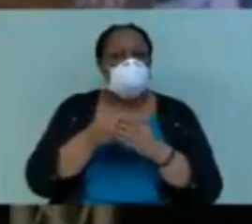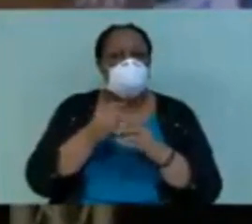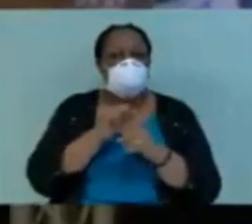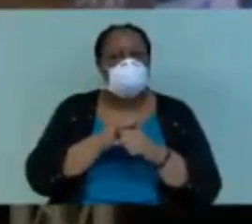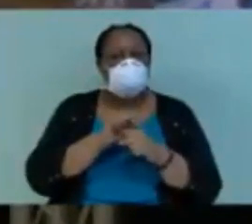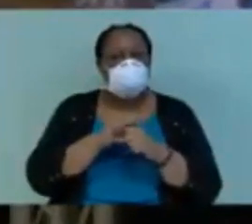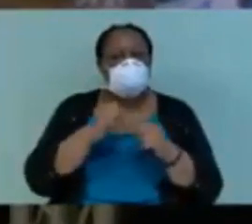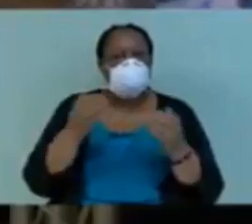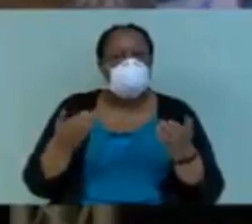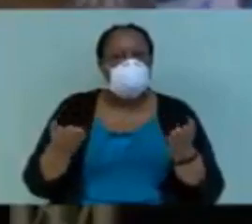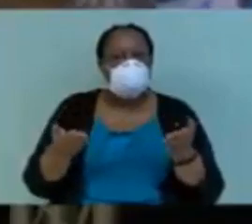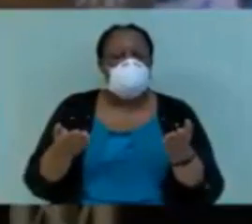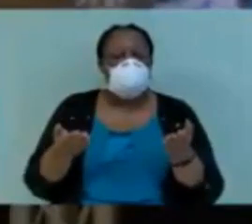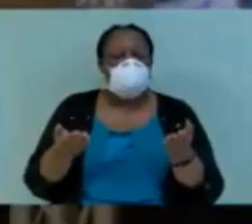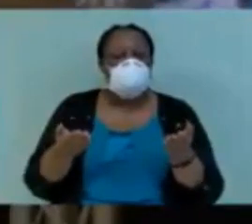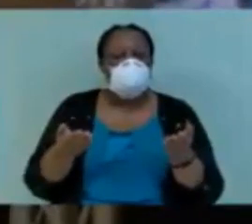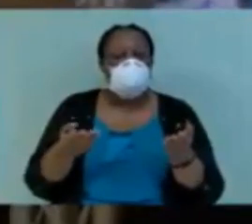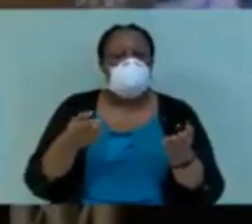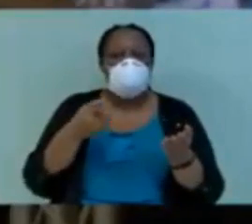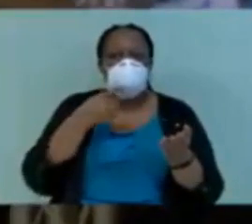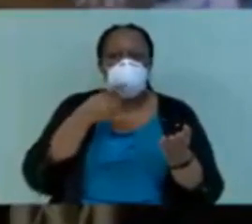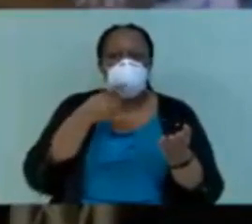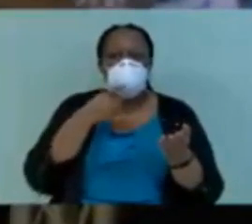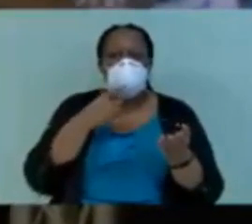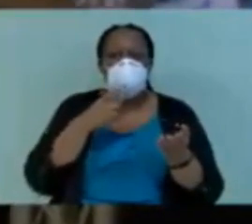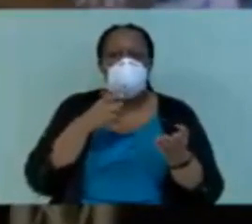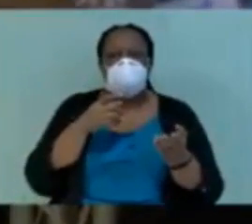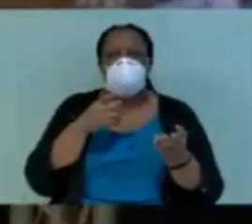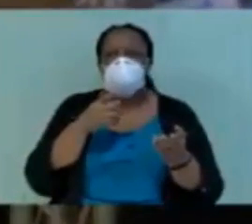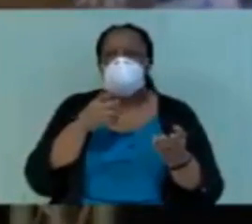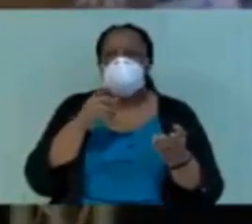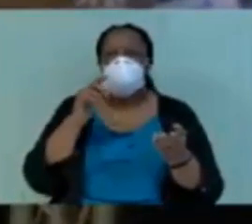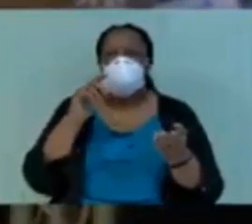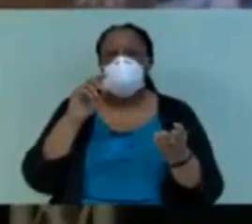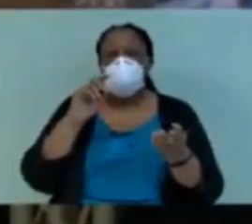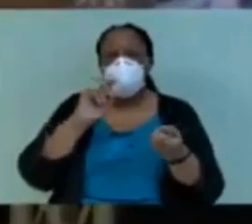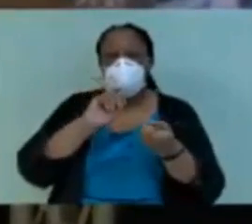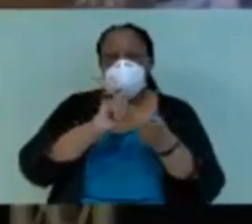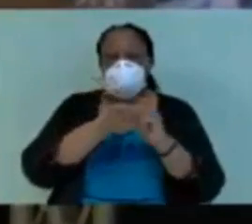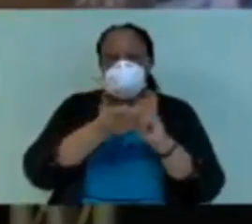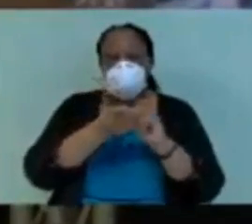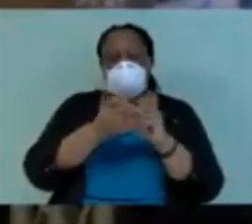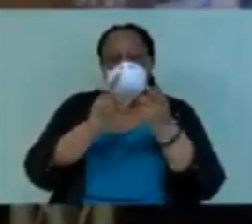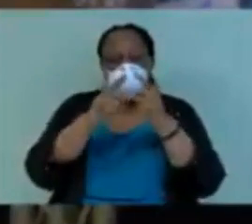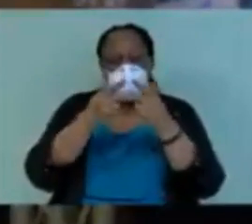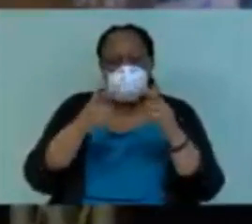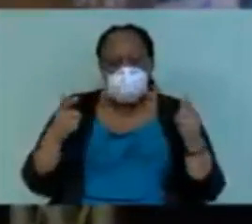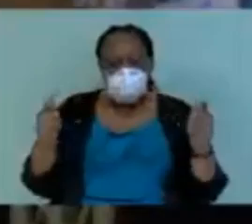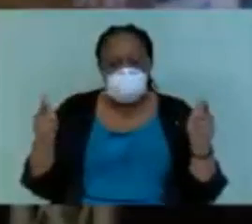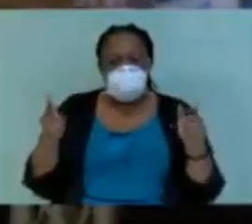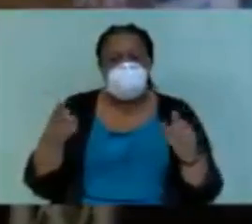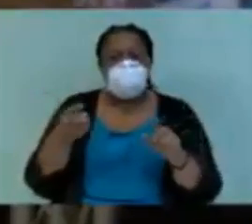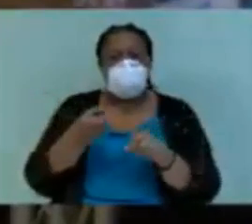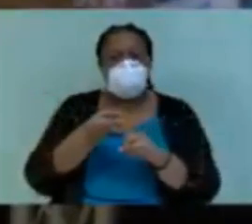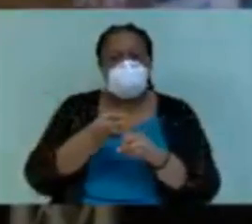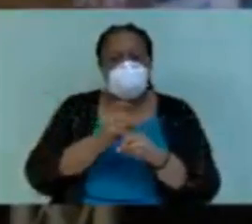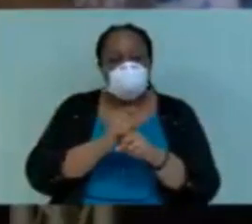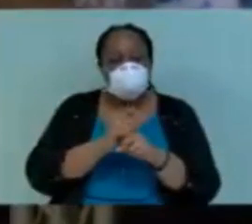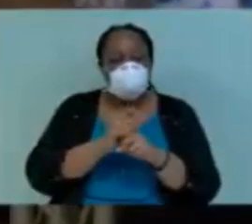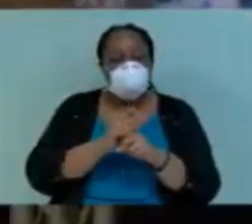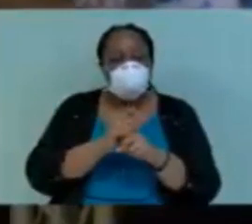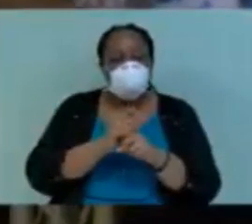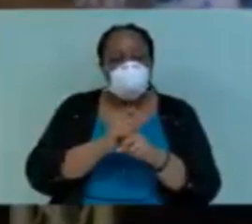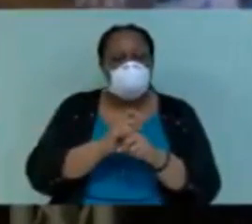Jamaica. I also want to thank Ambassador of the Republic China, Taiwan, His